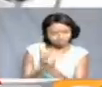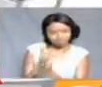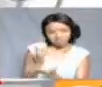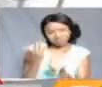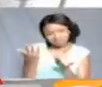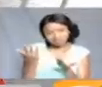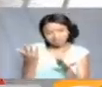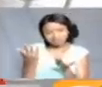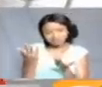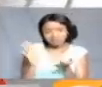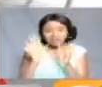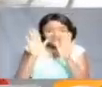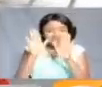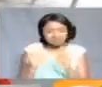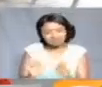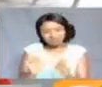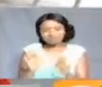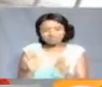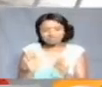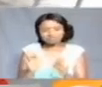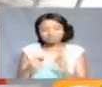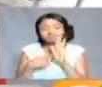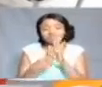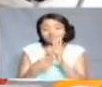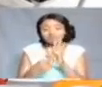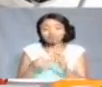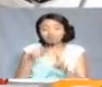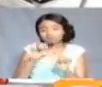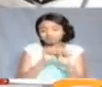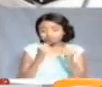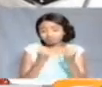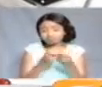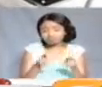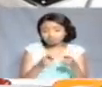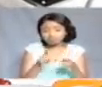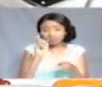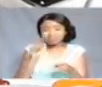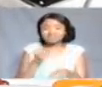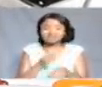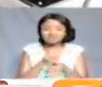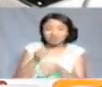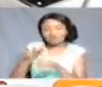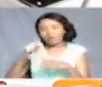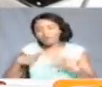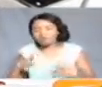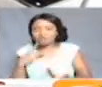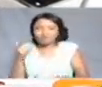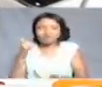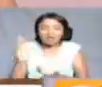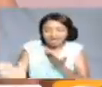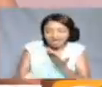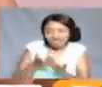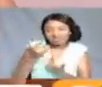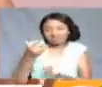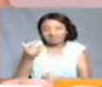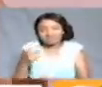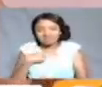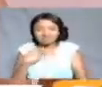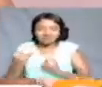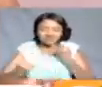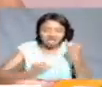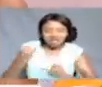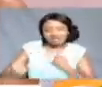know, you're entitled, especially when it comes to social media, to follow people that entertain you, engage you in the way that you choose to